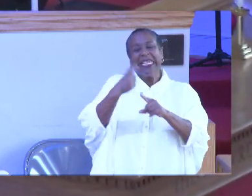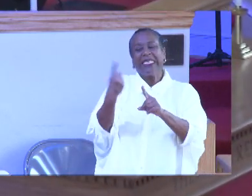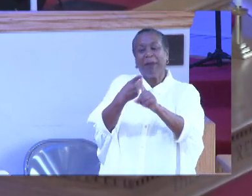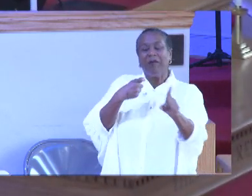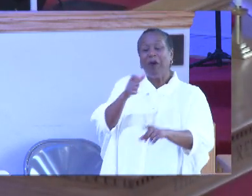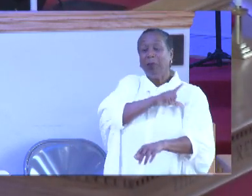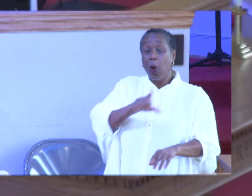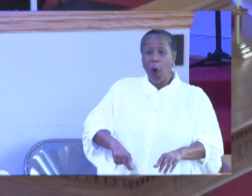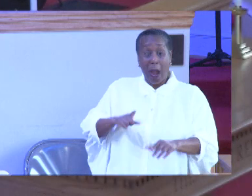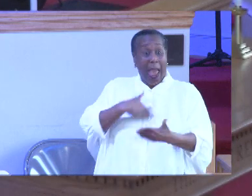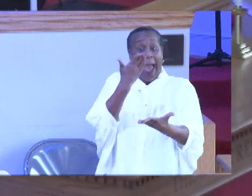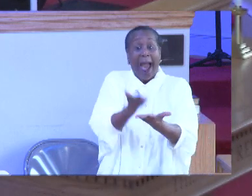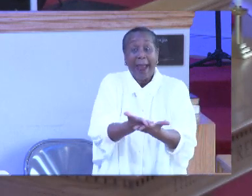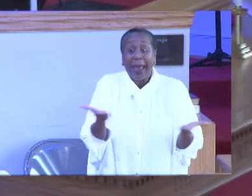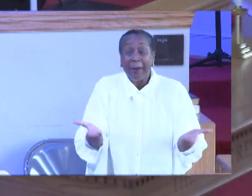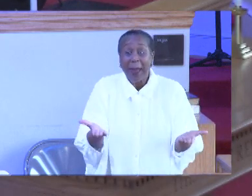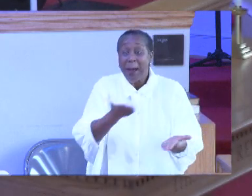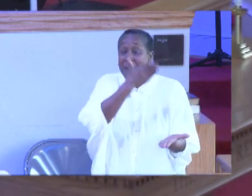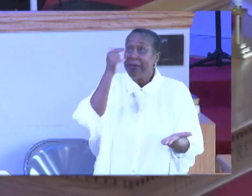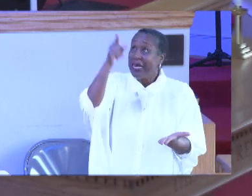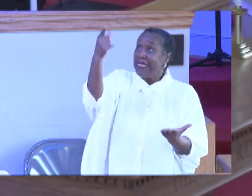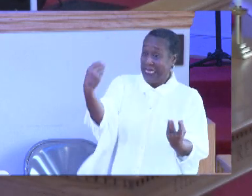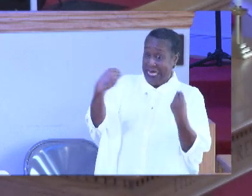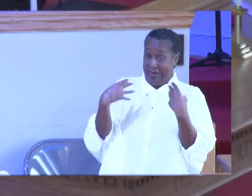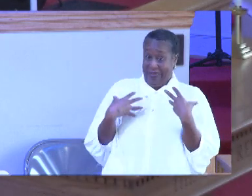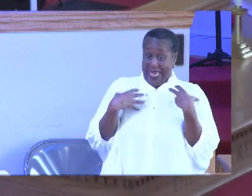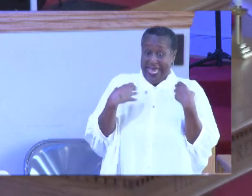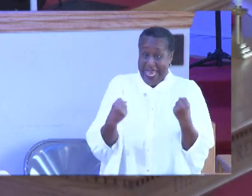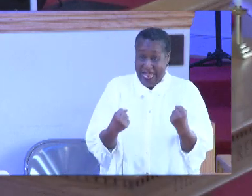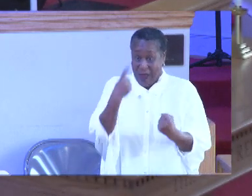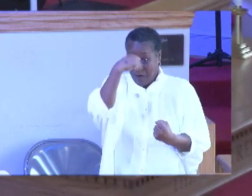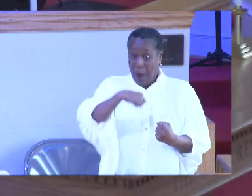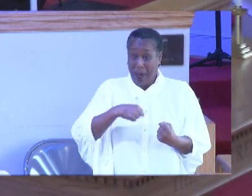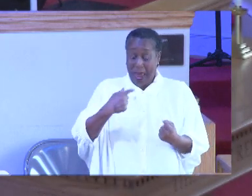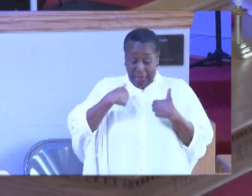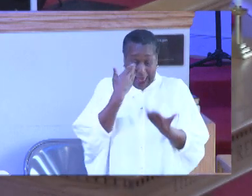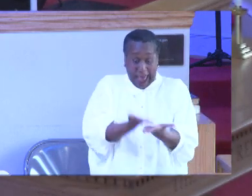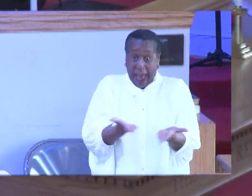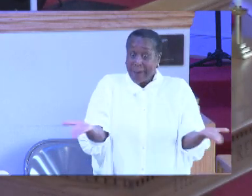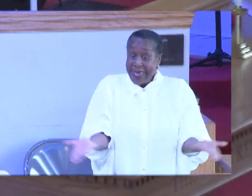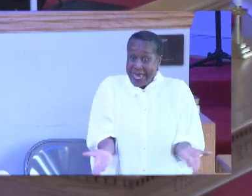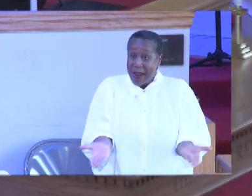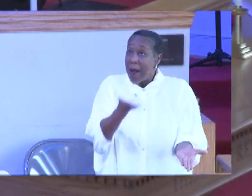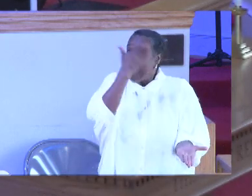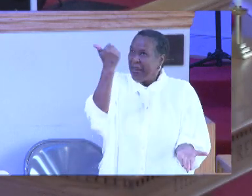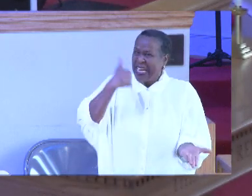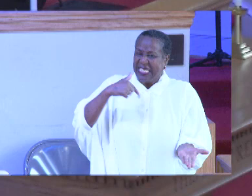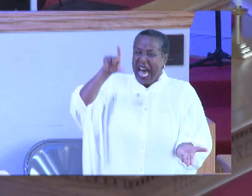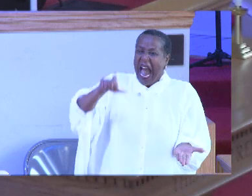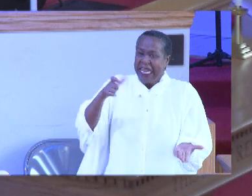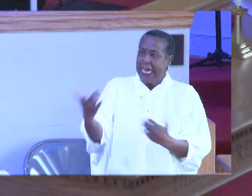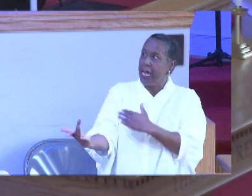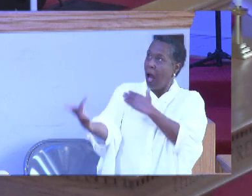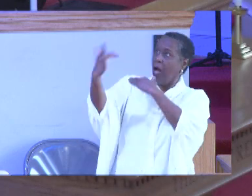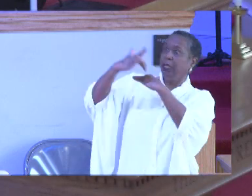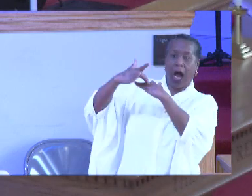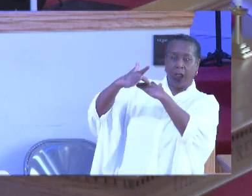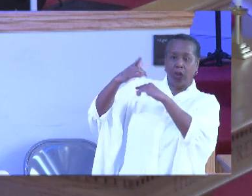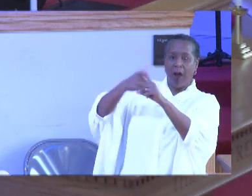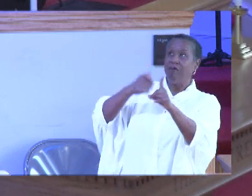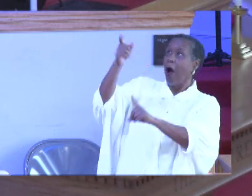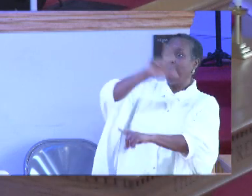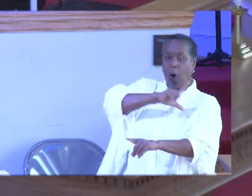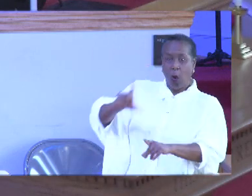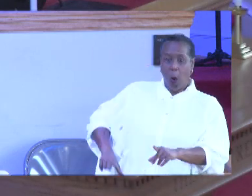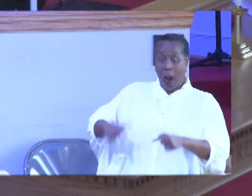Lord. I came because he's got healing in his wings. I came because I needed a touch from the master.